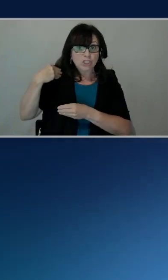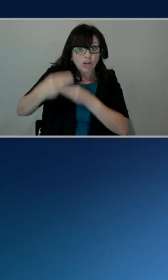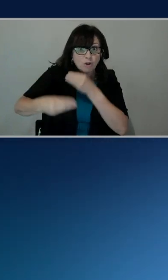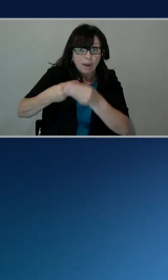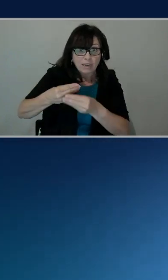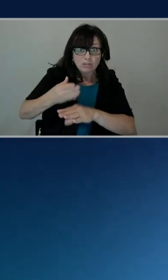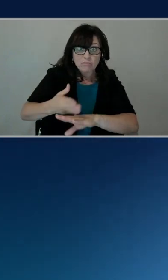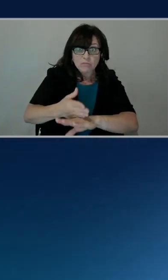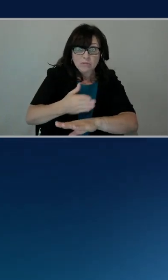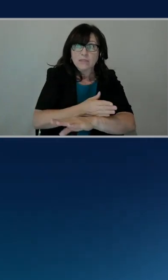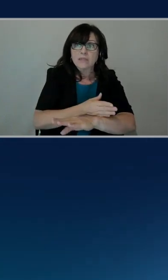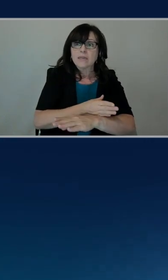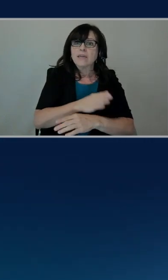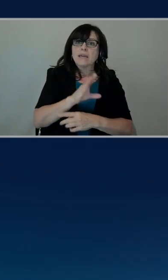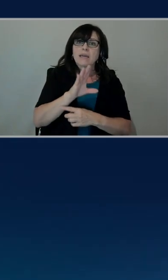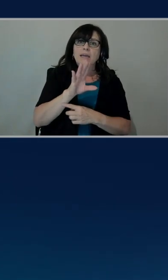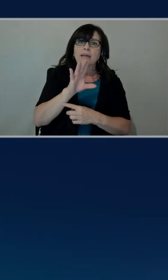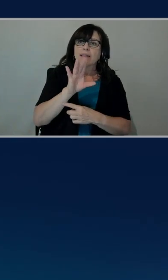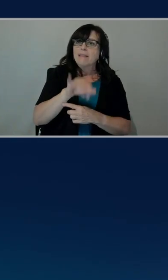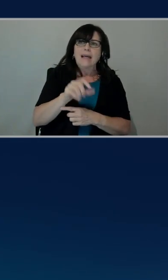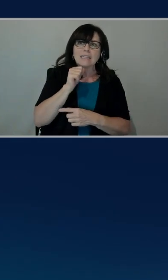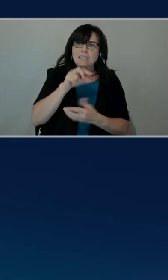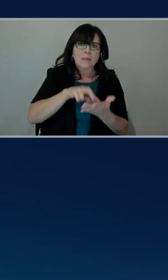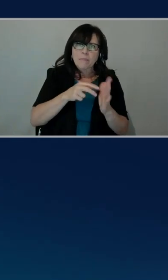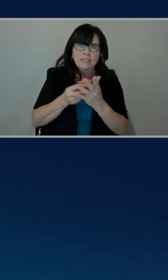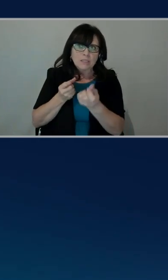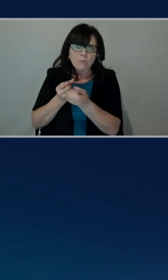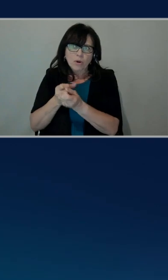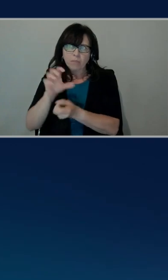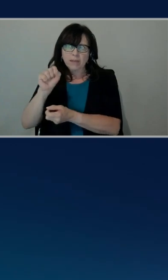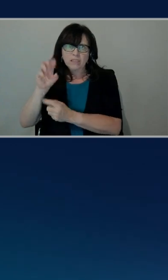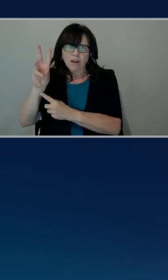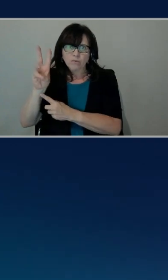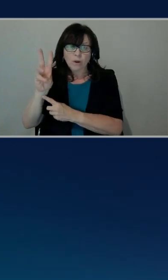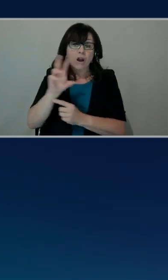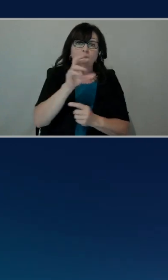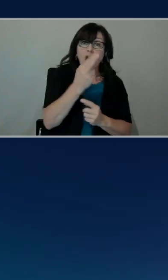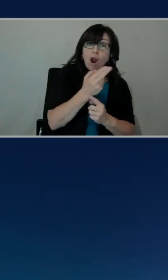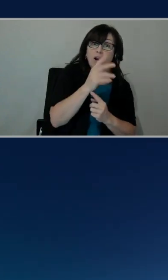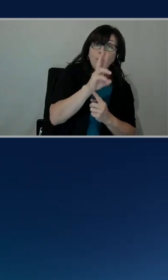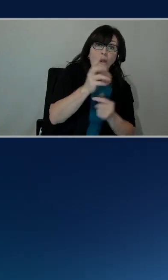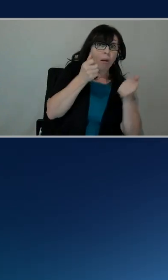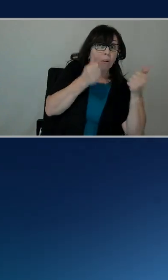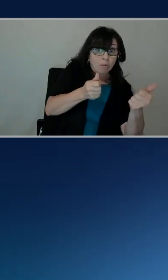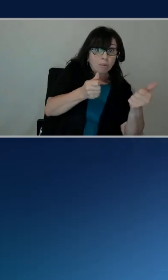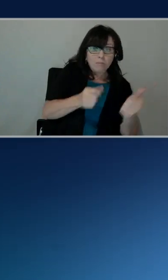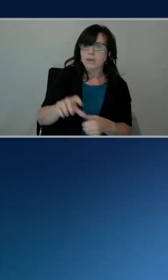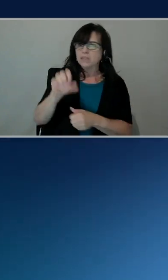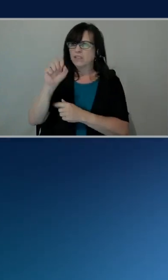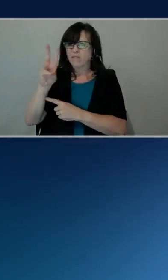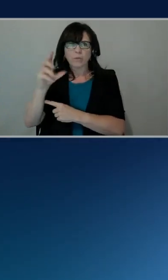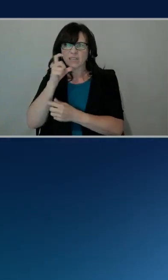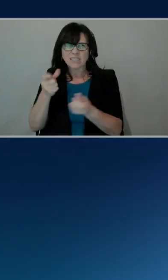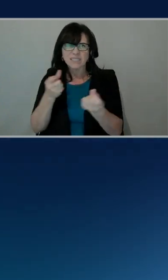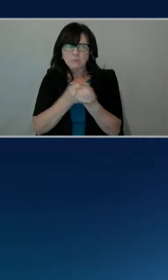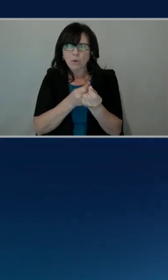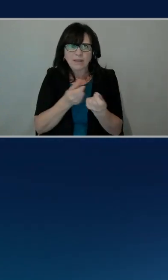that isn't supported in the software, right? So having the best hardware on the planet without software that supports it is kind of a moot point.